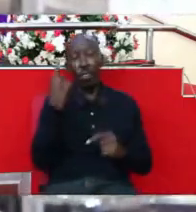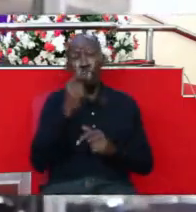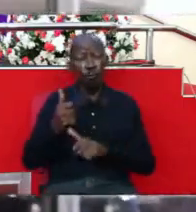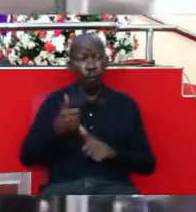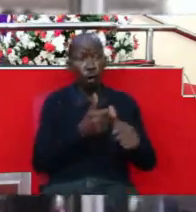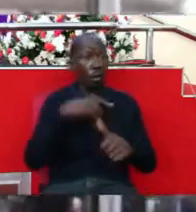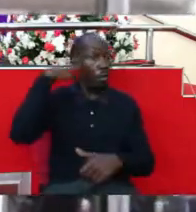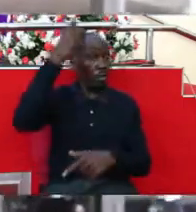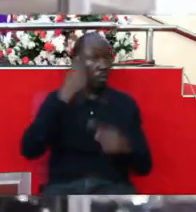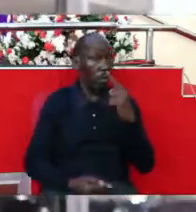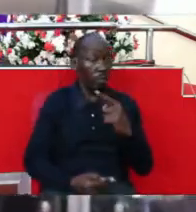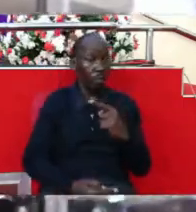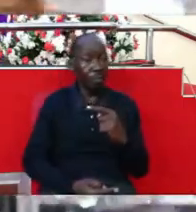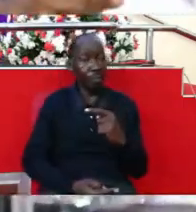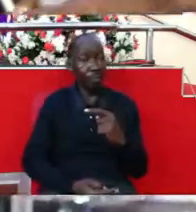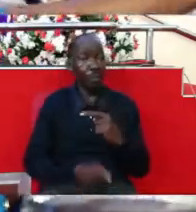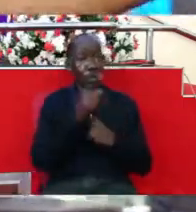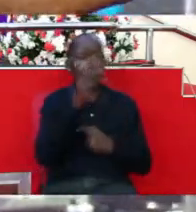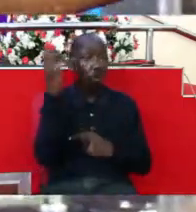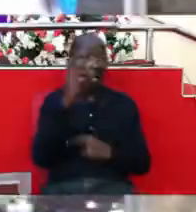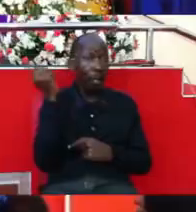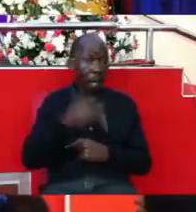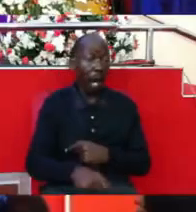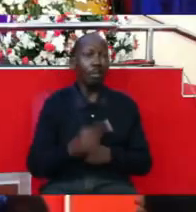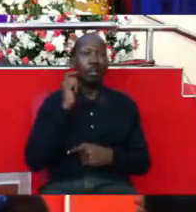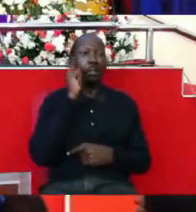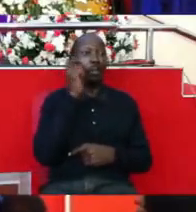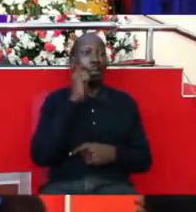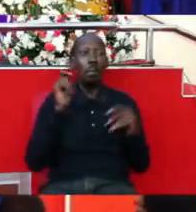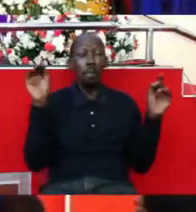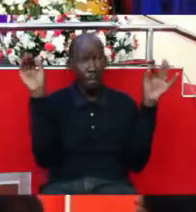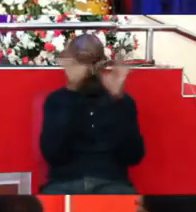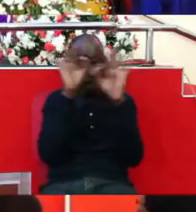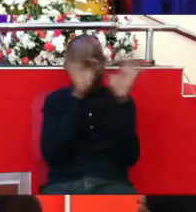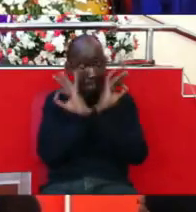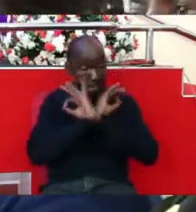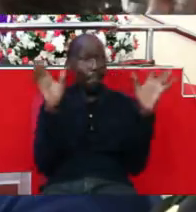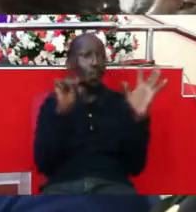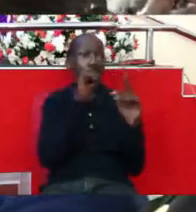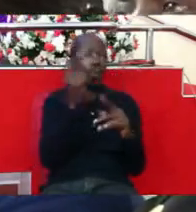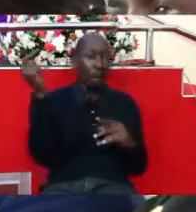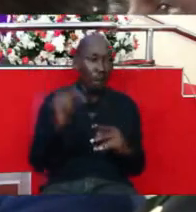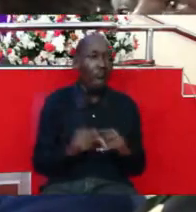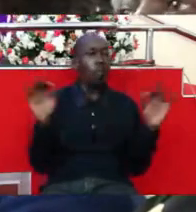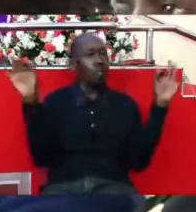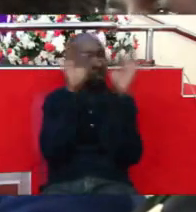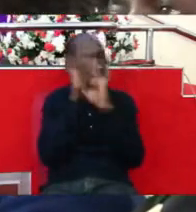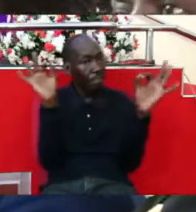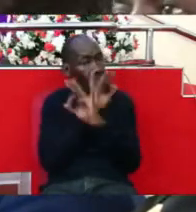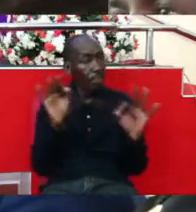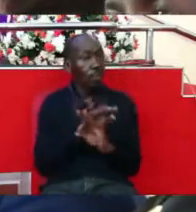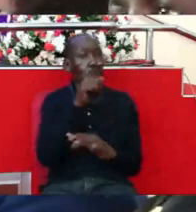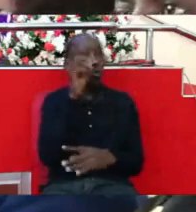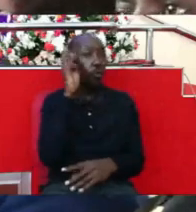year, tunapokuja kusherehekea mwaka ufuatao, you will come with a test of miracles. Utakuja na sehemu ya ushuhuda. You will come with miracles. Utakuja na sehemu ya